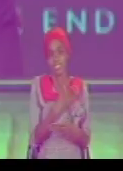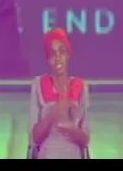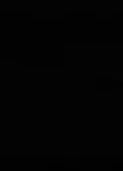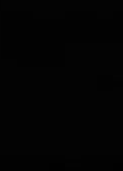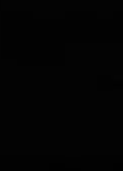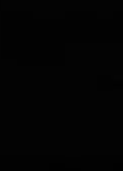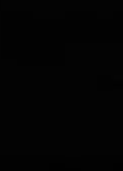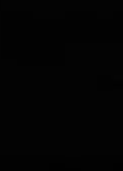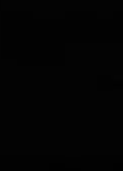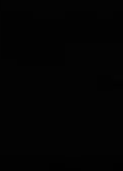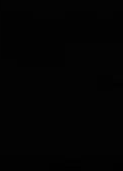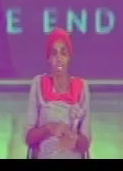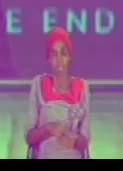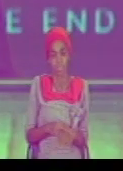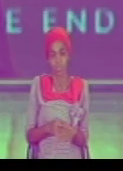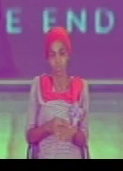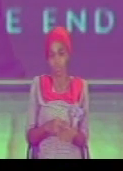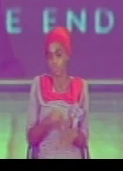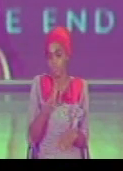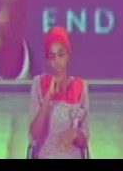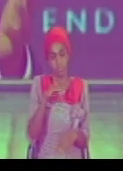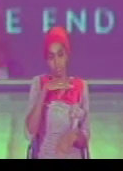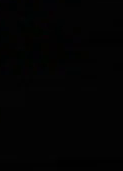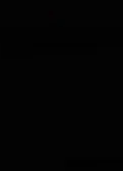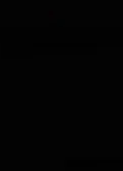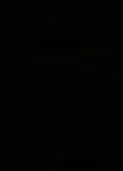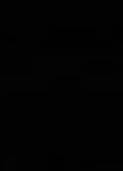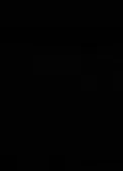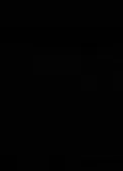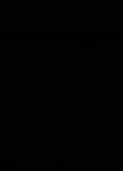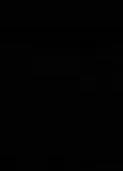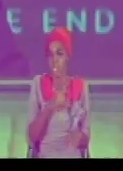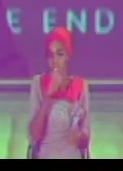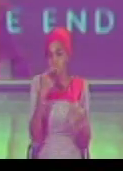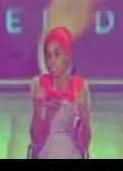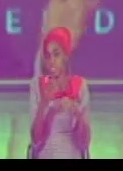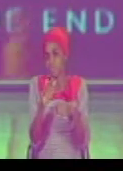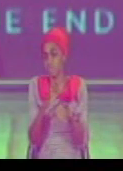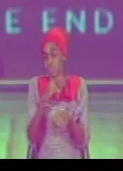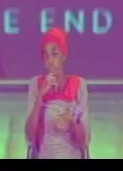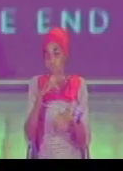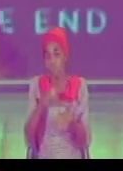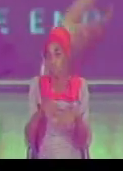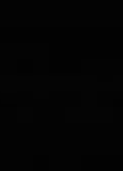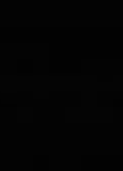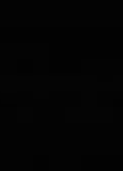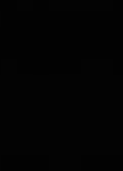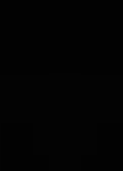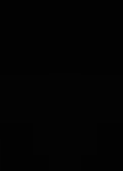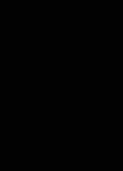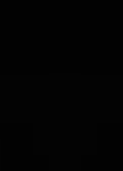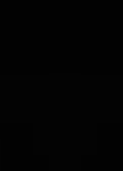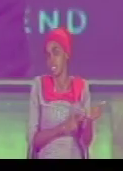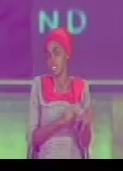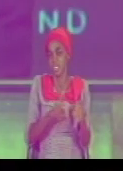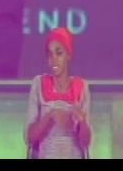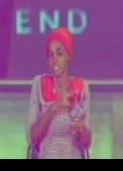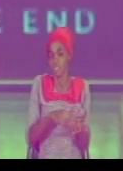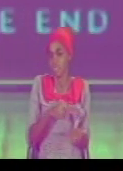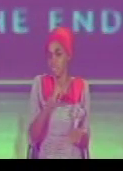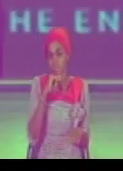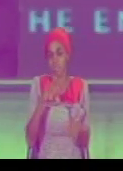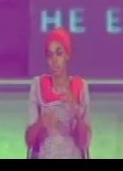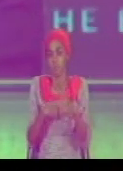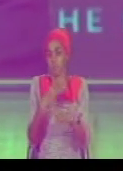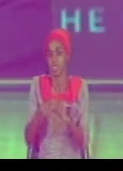nation, not a defiled nation, and not a sinful nation, not a backsliding nation, not a fallen nation, and